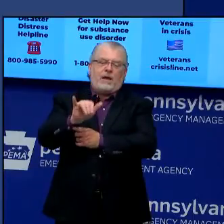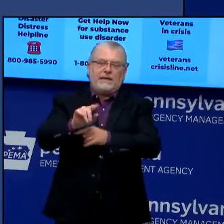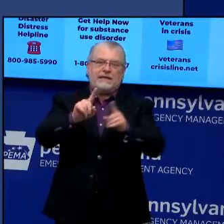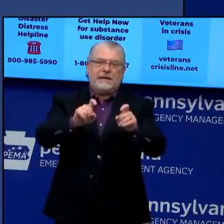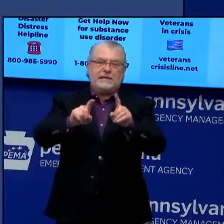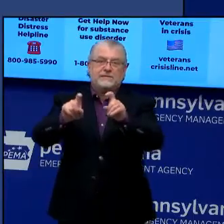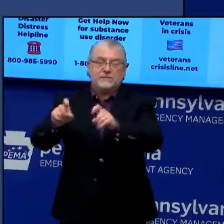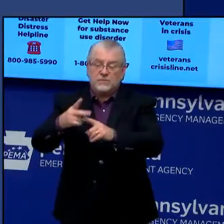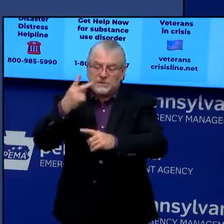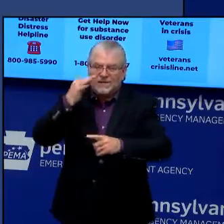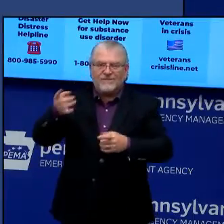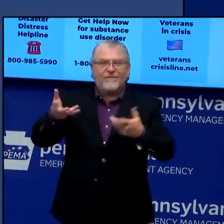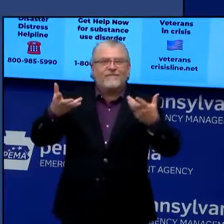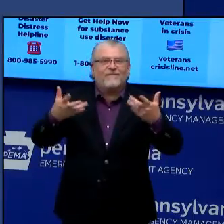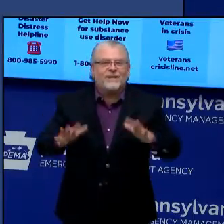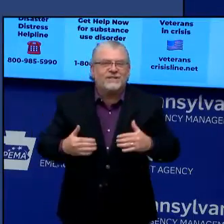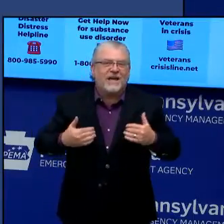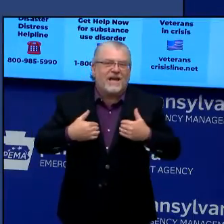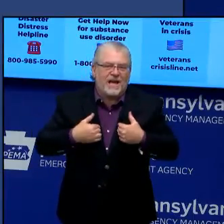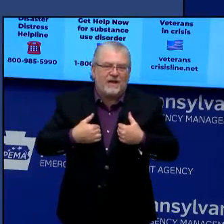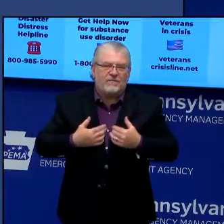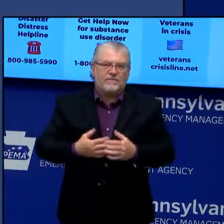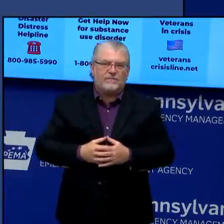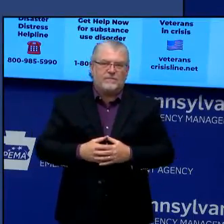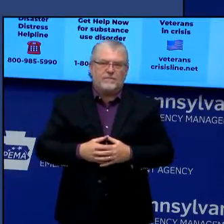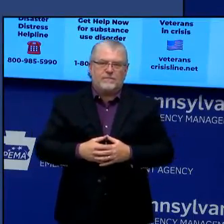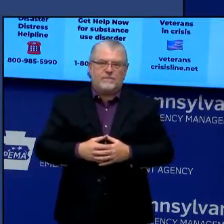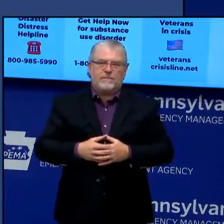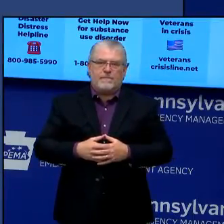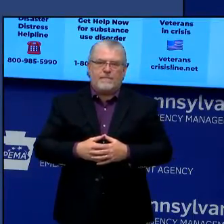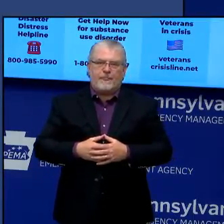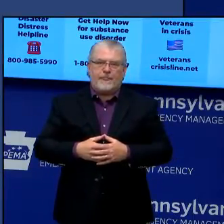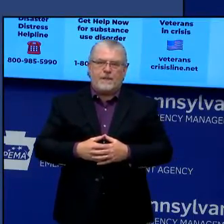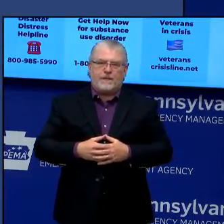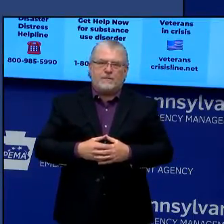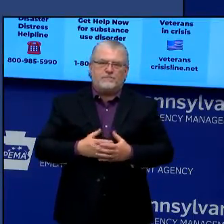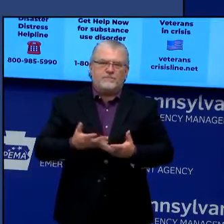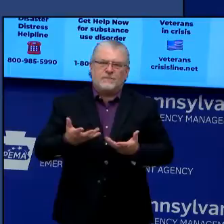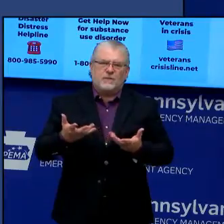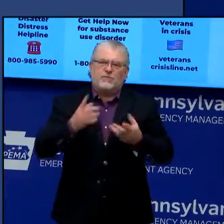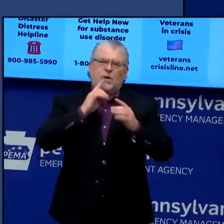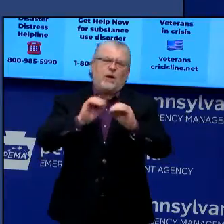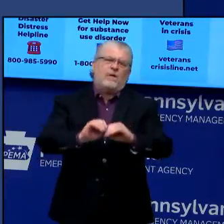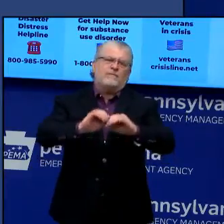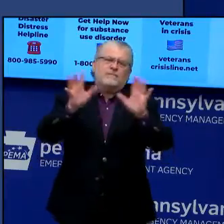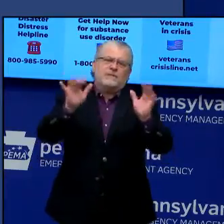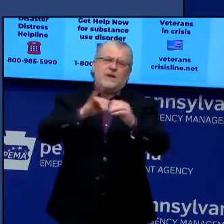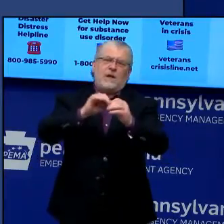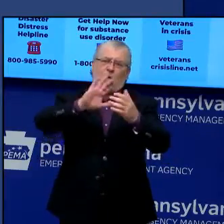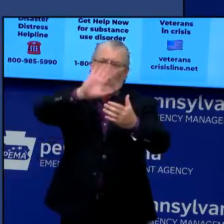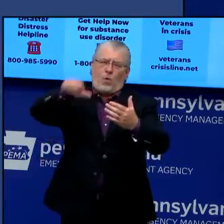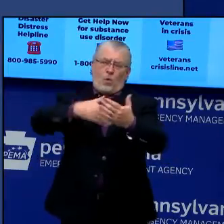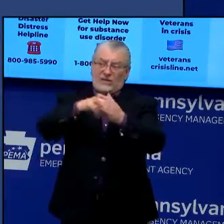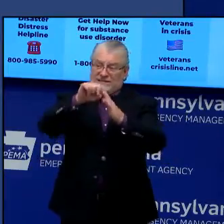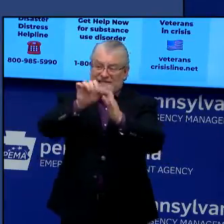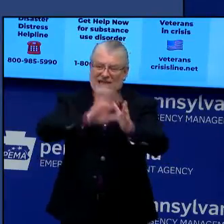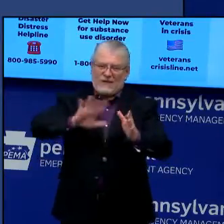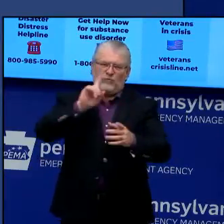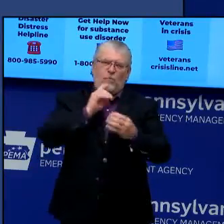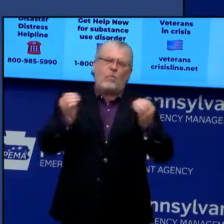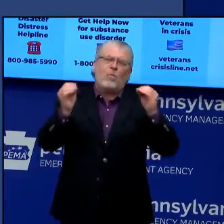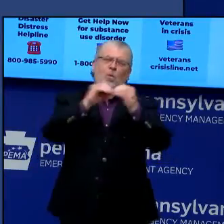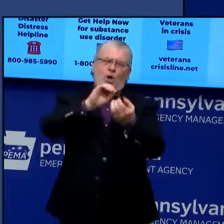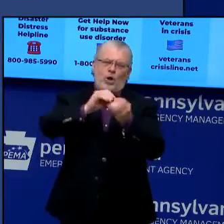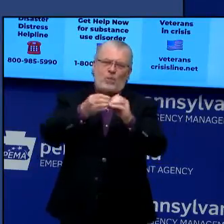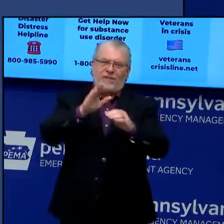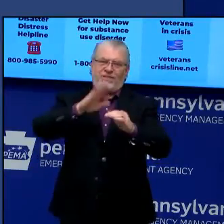Pennsylvania and in any state that have had COVID-19 than we exactly know of this time. And that does influence the death rate. I mean, our death